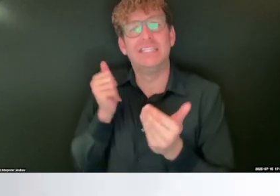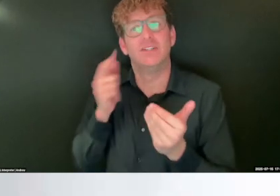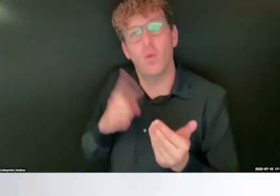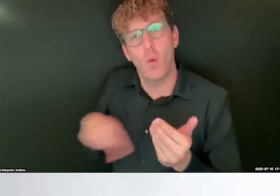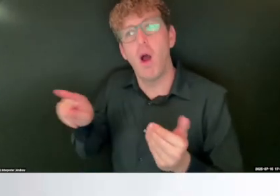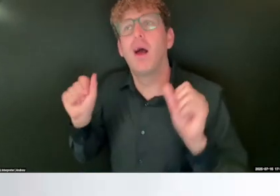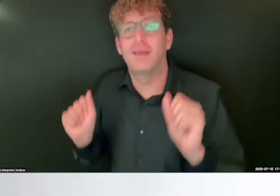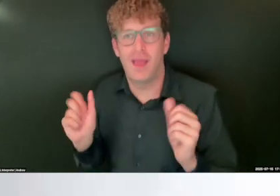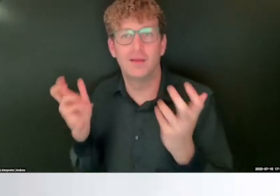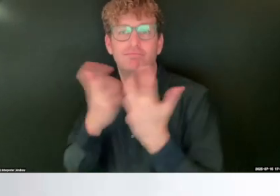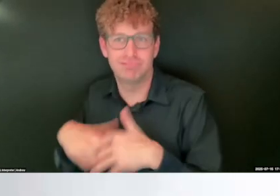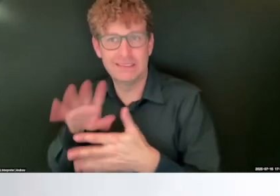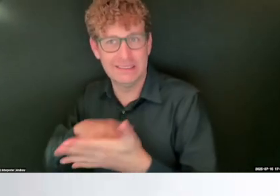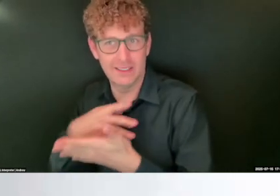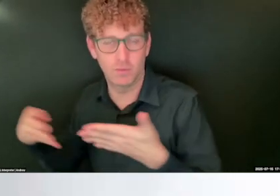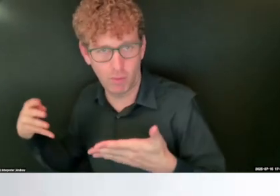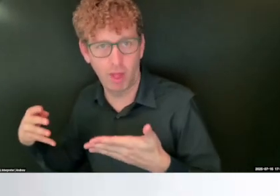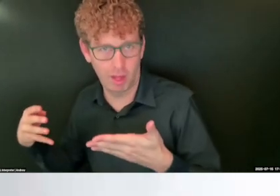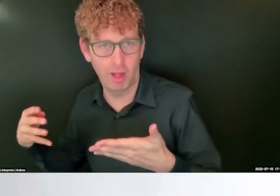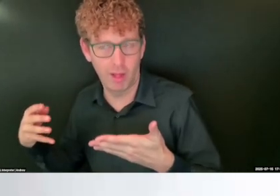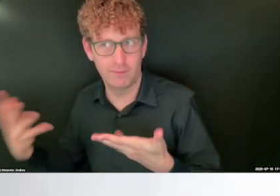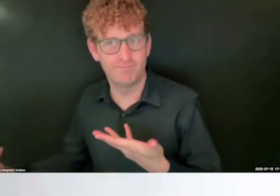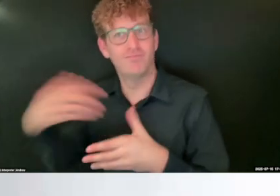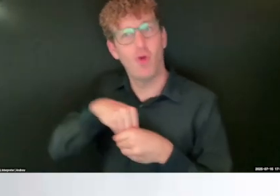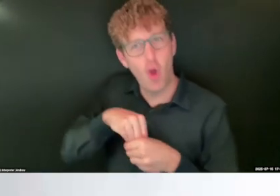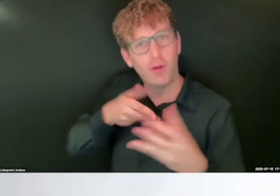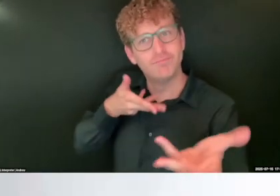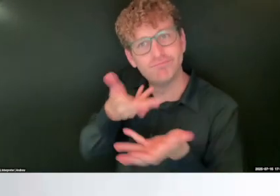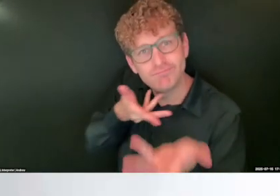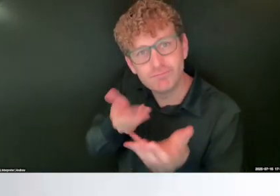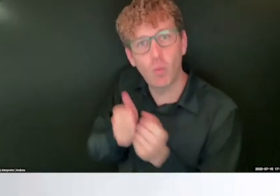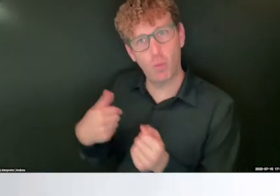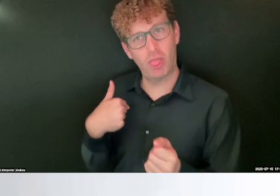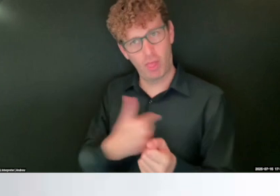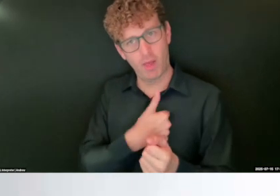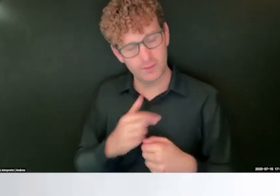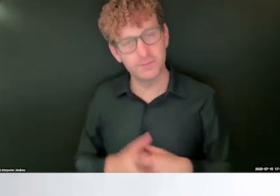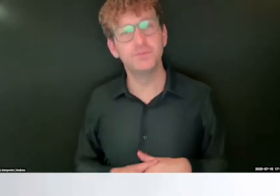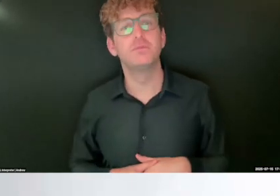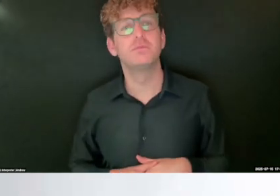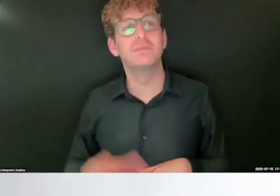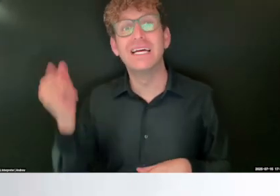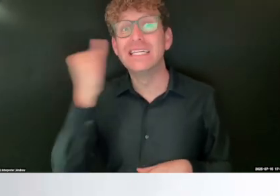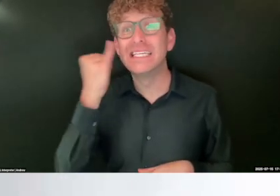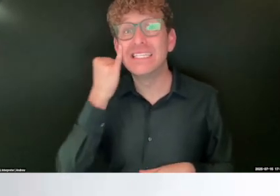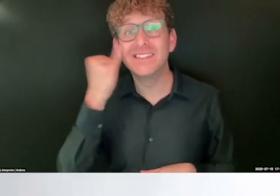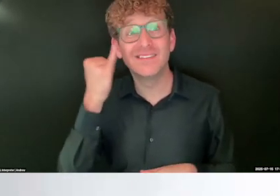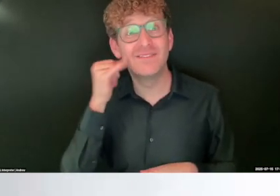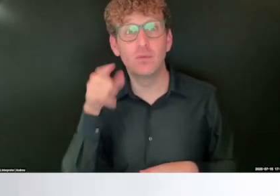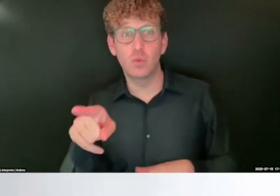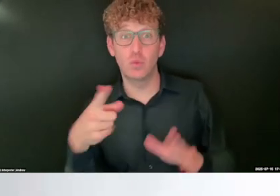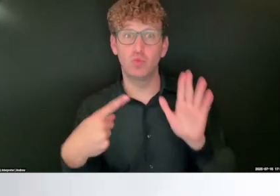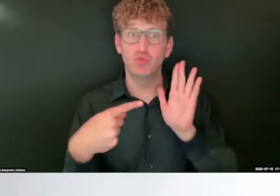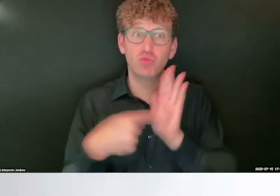organization or company to engage with us. If you are if you do represent an organization